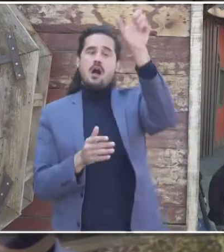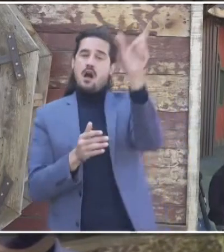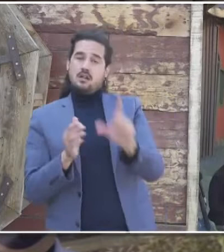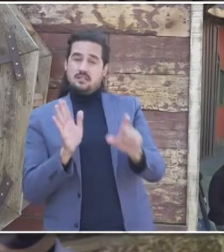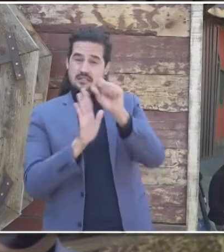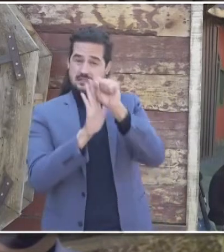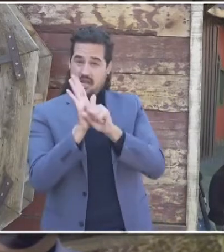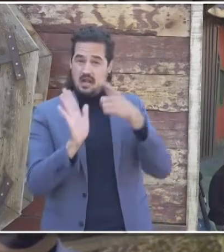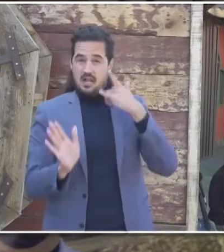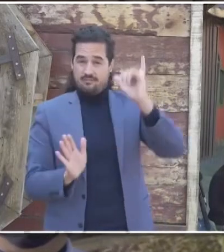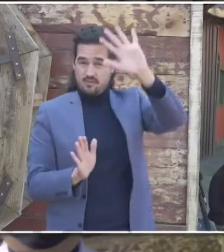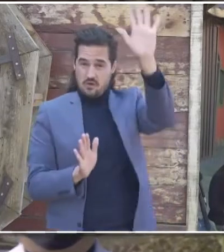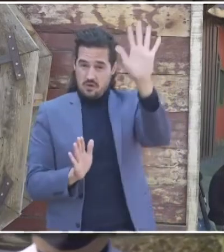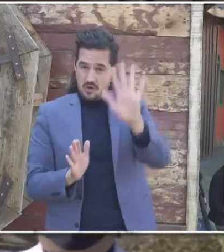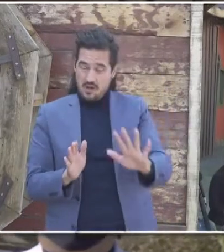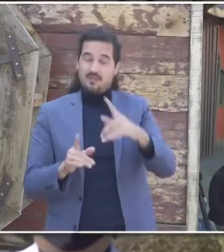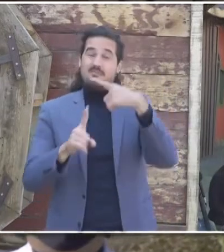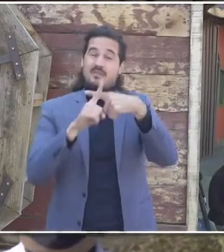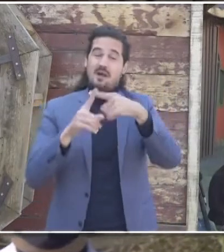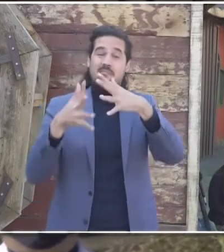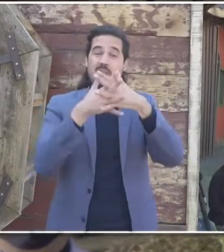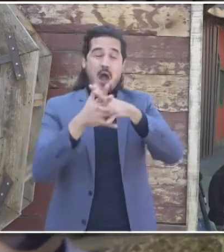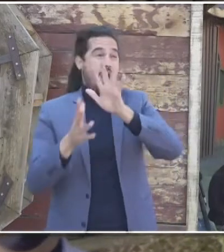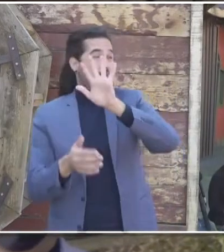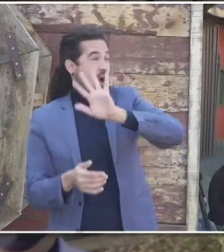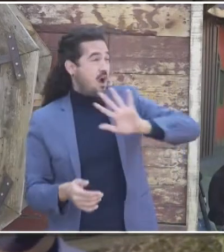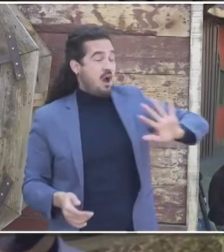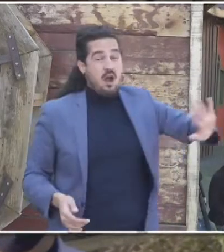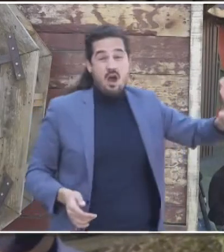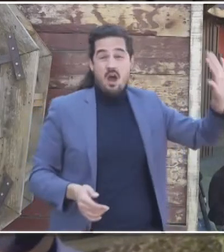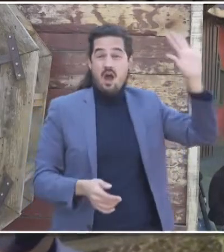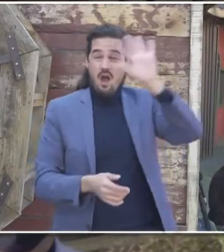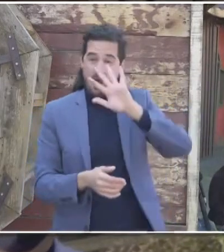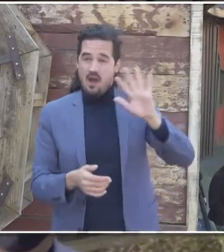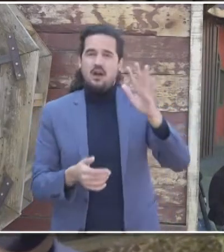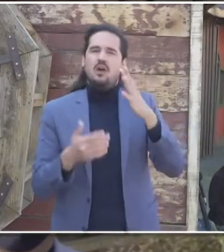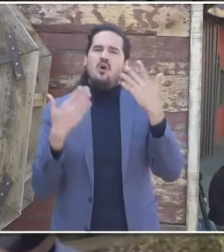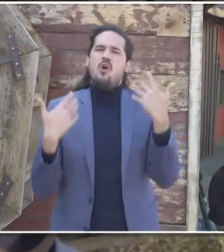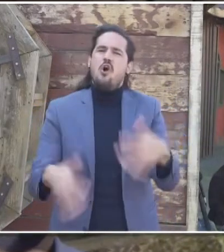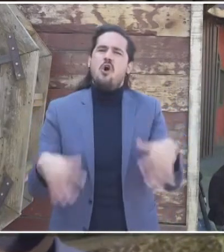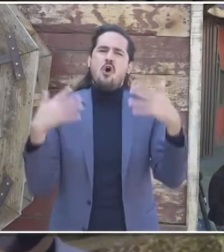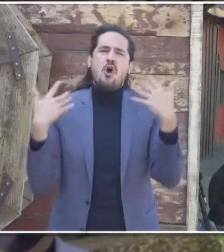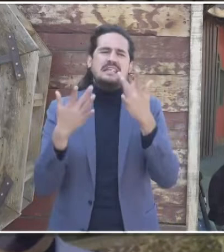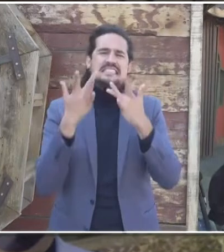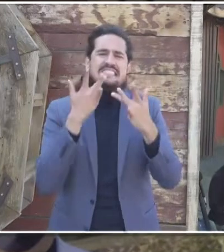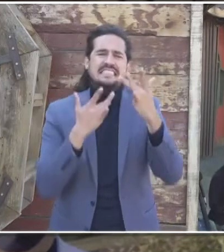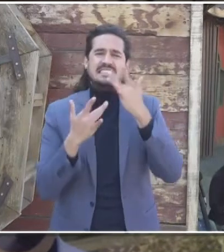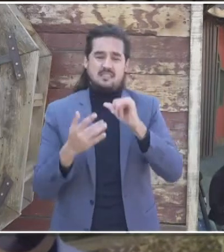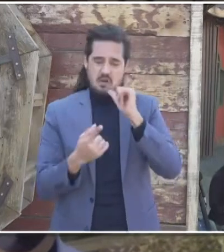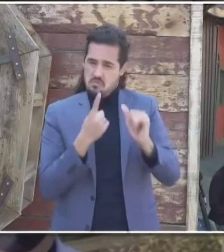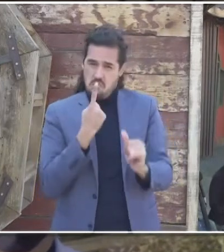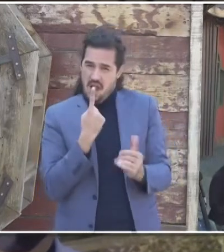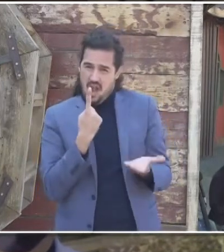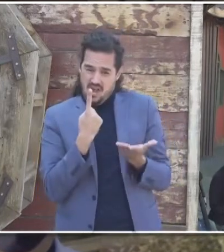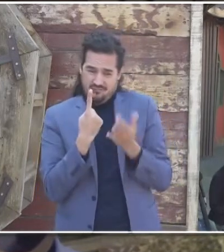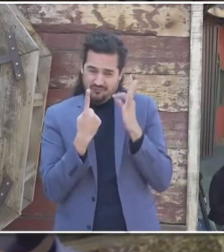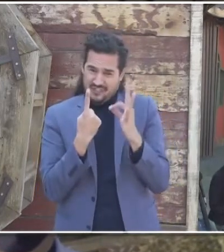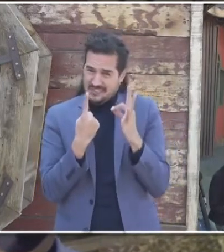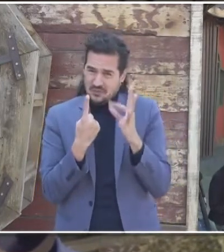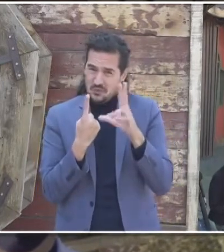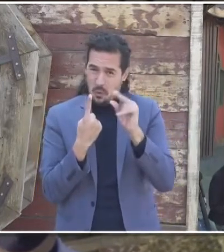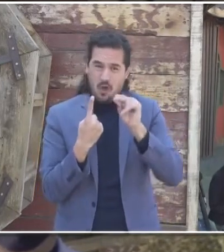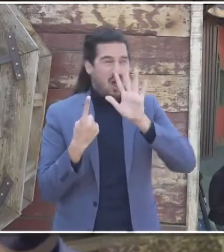is dealing with scarcity in terms of total number of available vaccines. We have a 3-week window of visibility